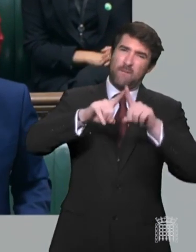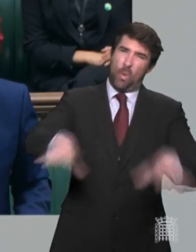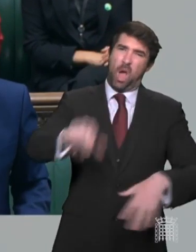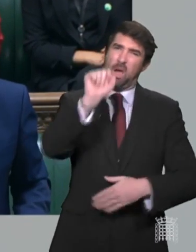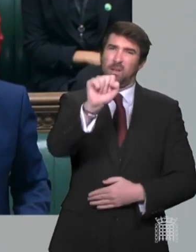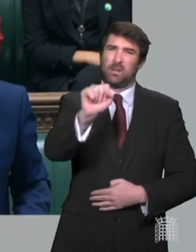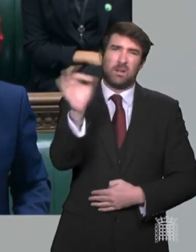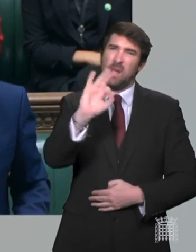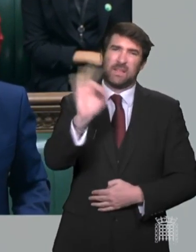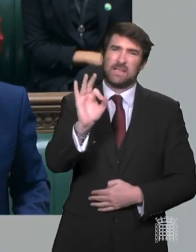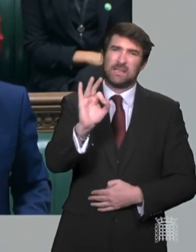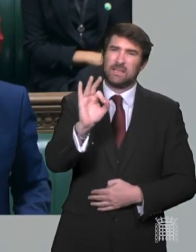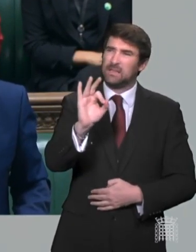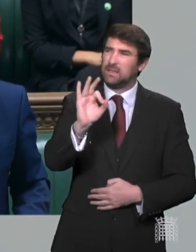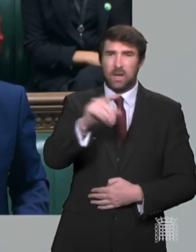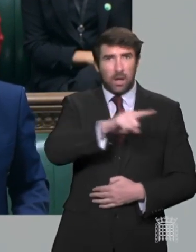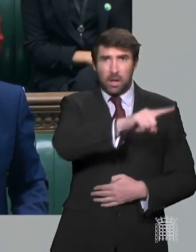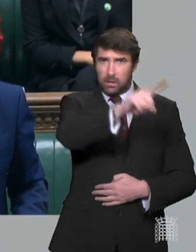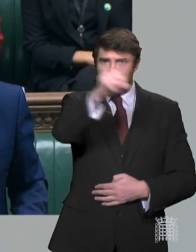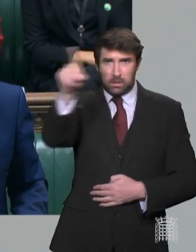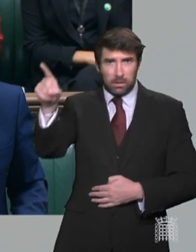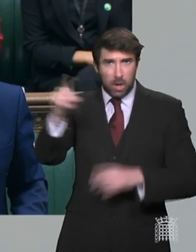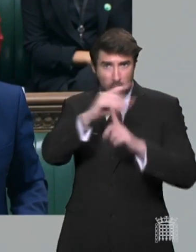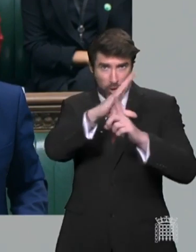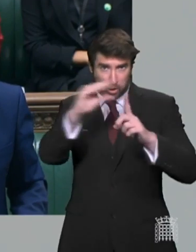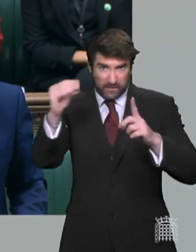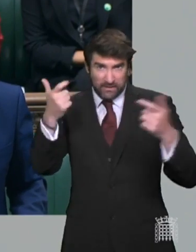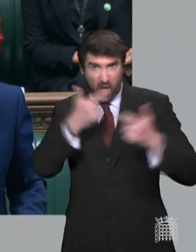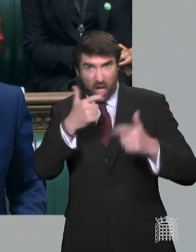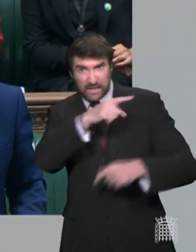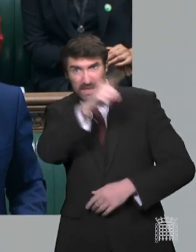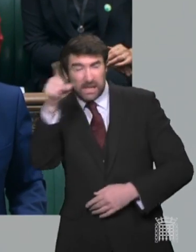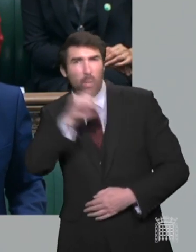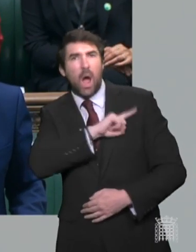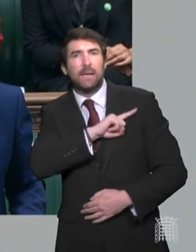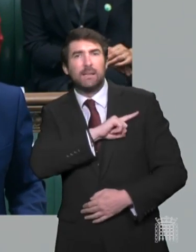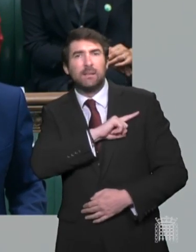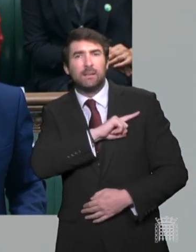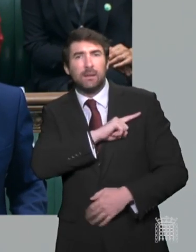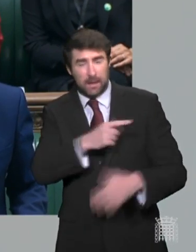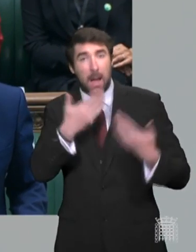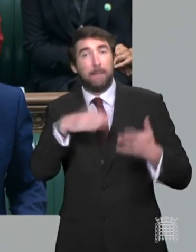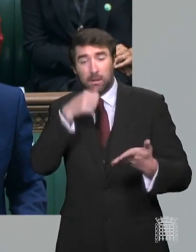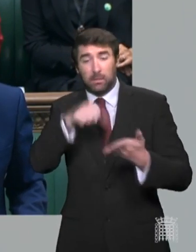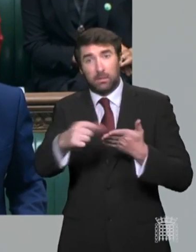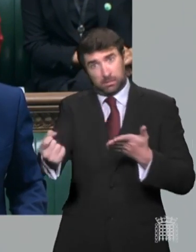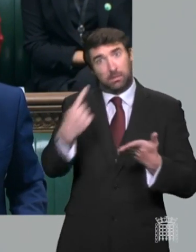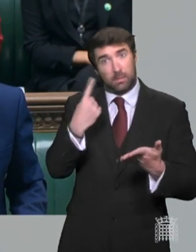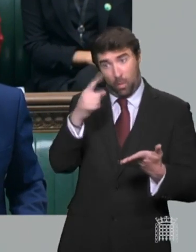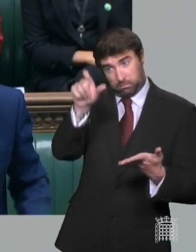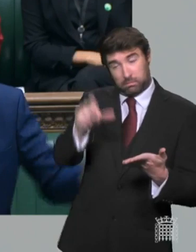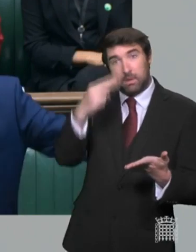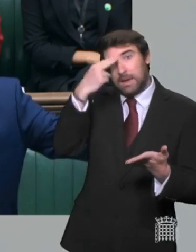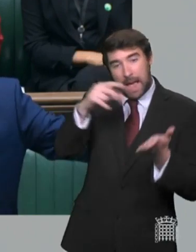What do they laugh? What do they say to Rosie? What do they say to Rosie? Because Rosie's the sort of person that